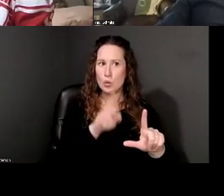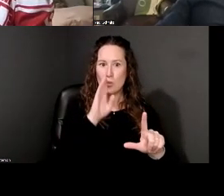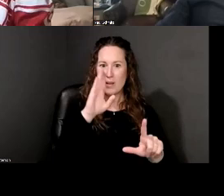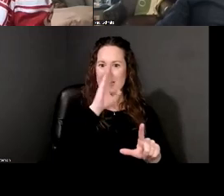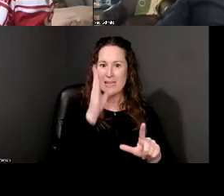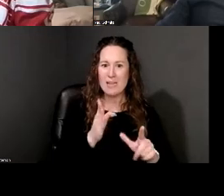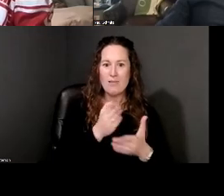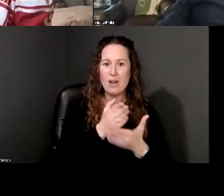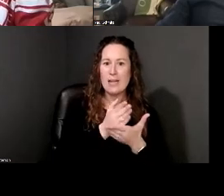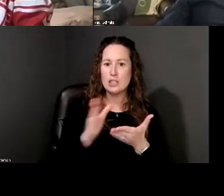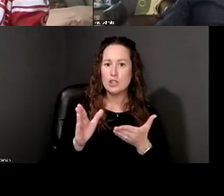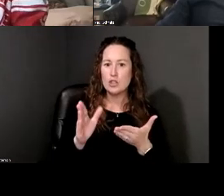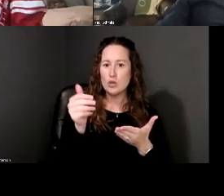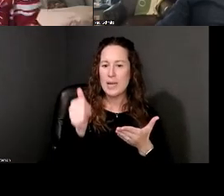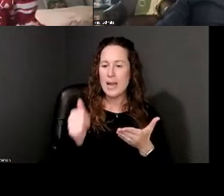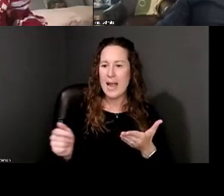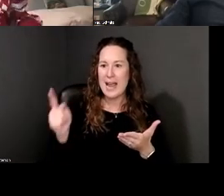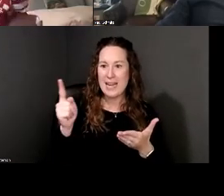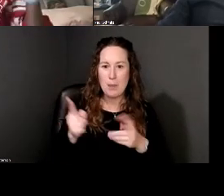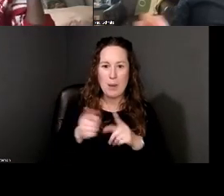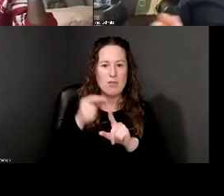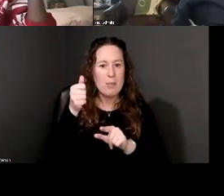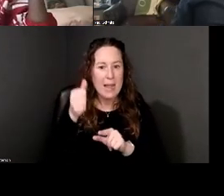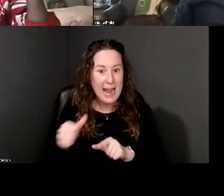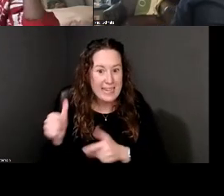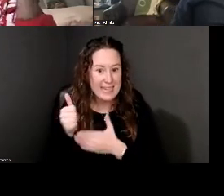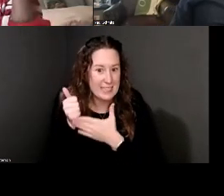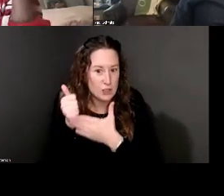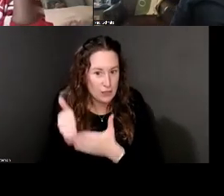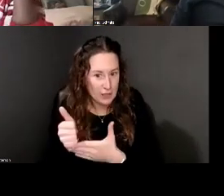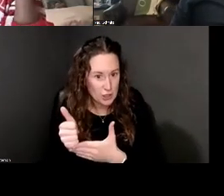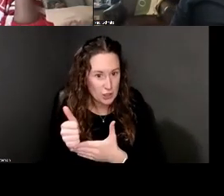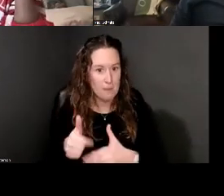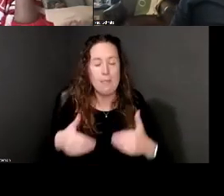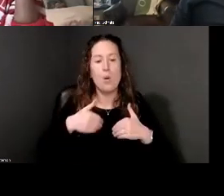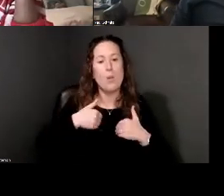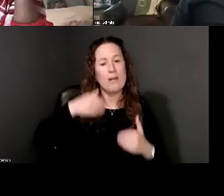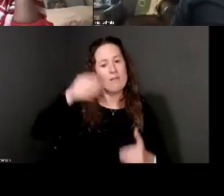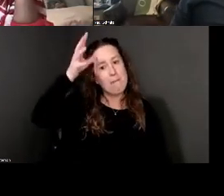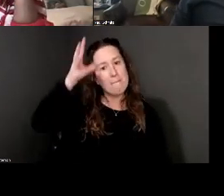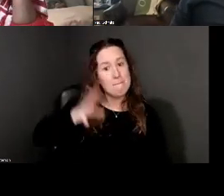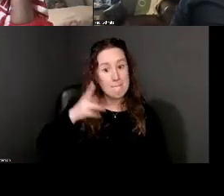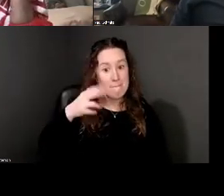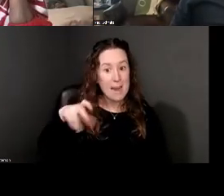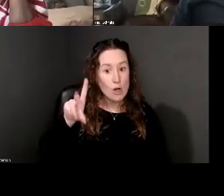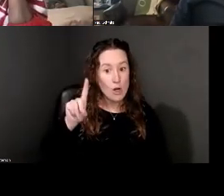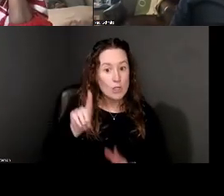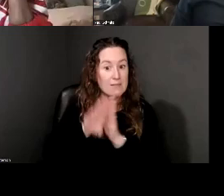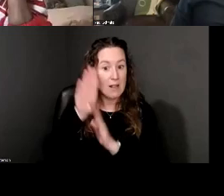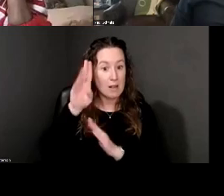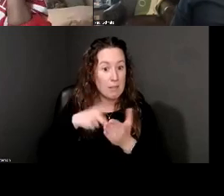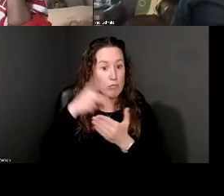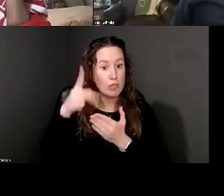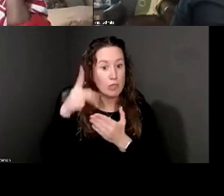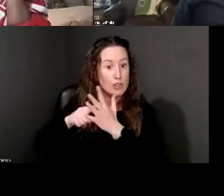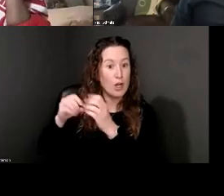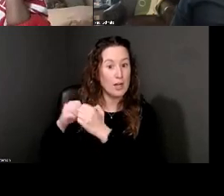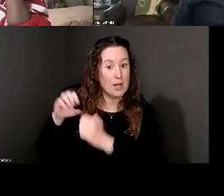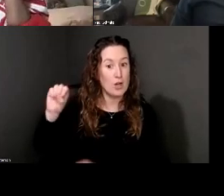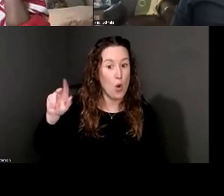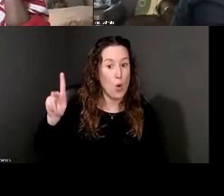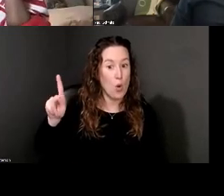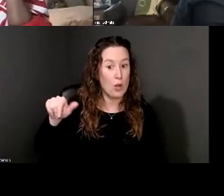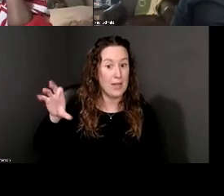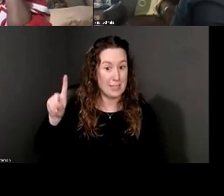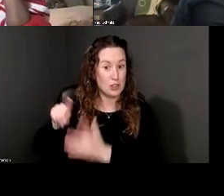any intervention, no matter how targeted it is. We had manhood development programs in Oakland that started with one for Black males.